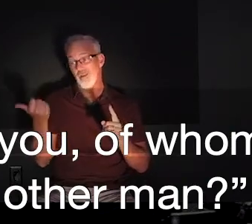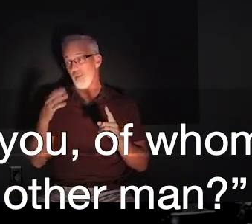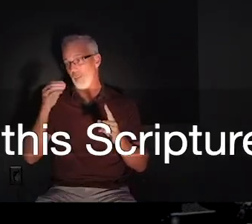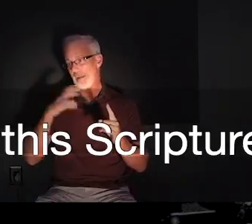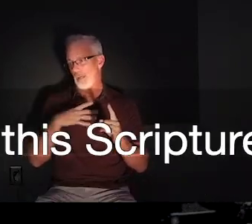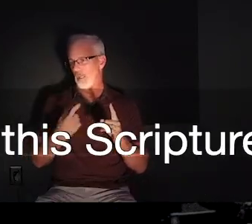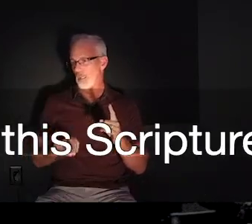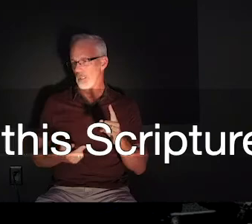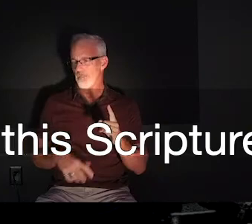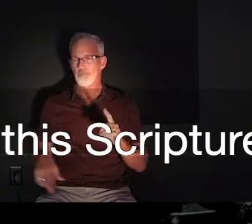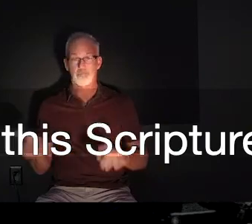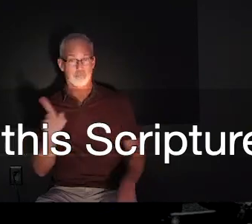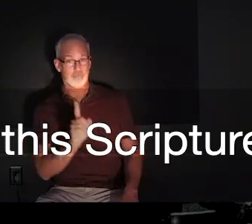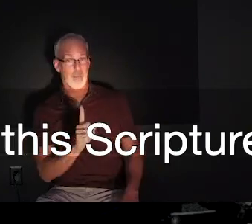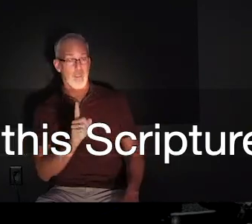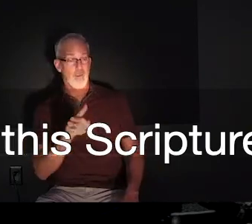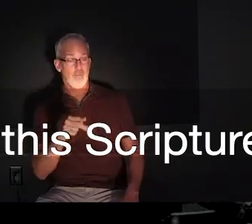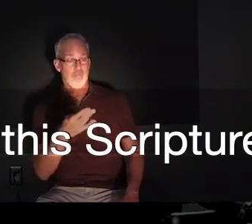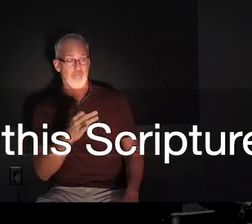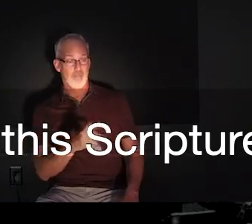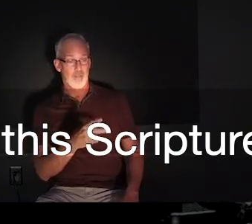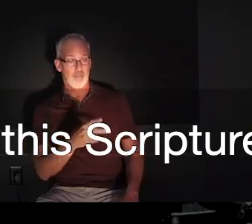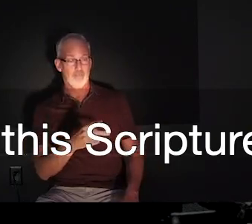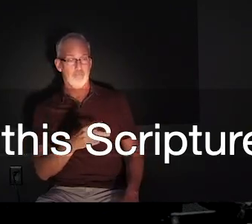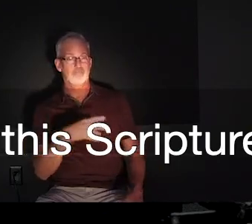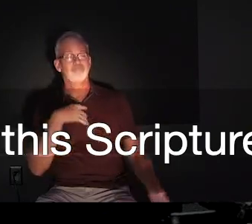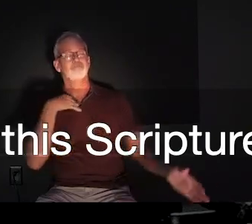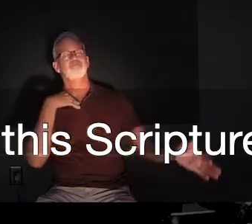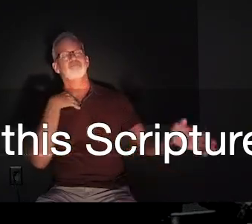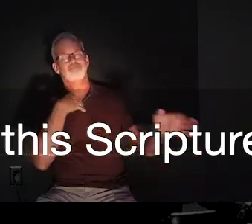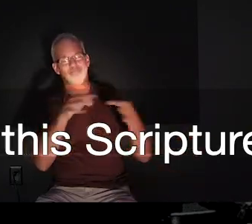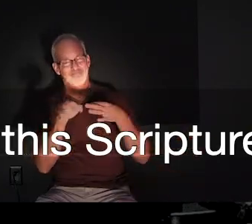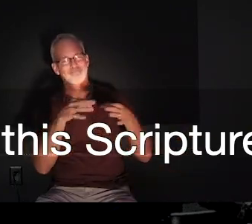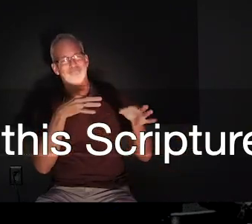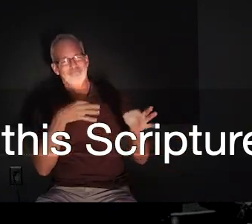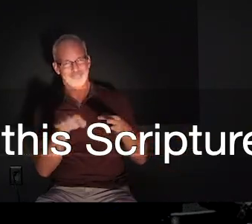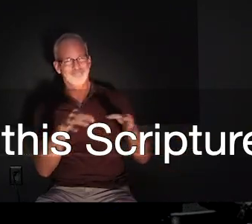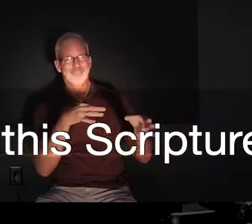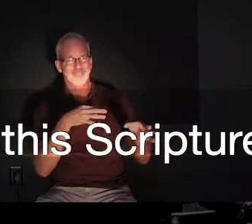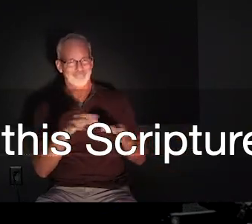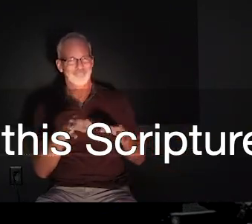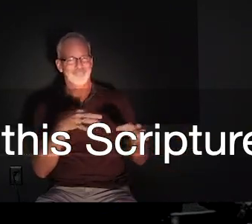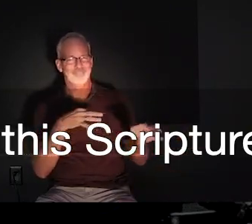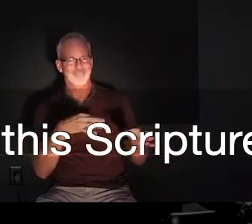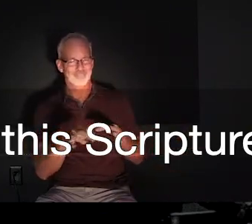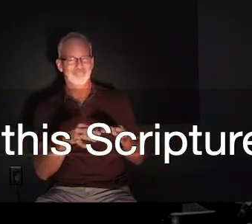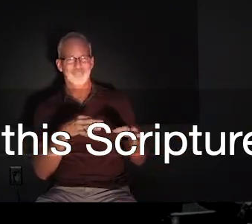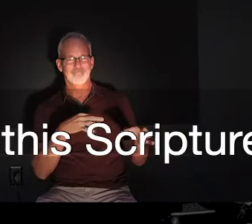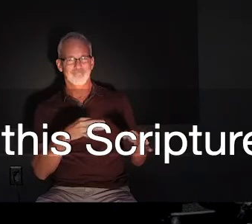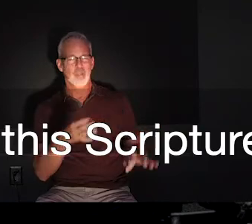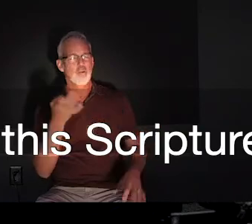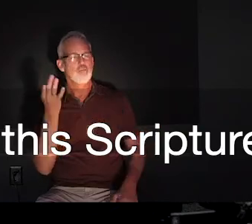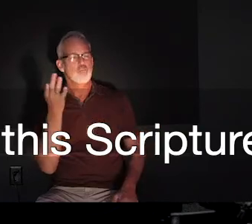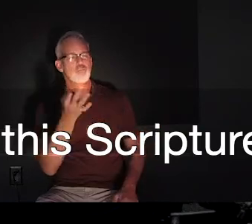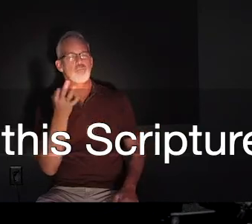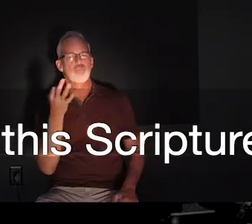man? Then Philip opened his mouth and began, beginning at this scripture, mark this,